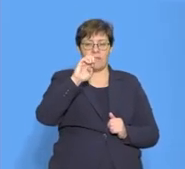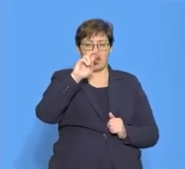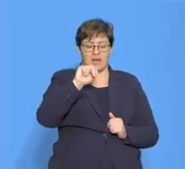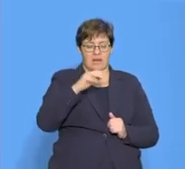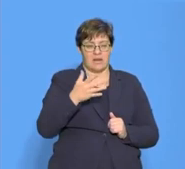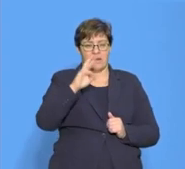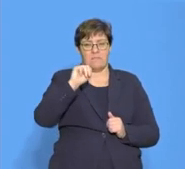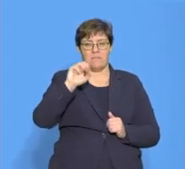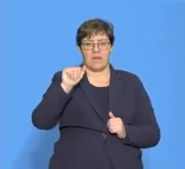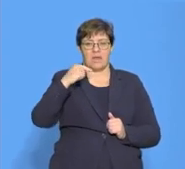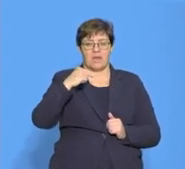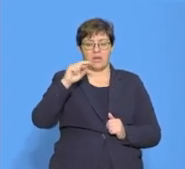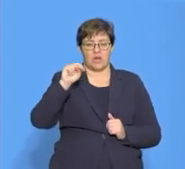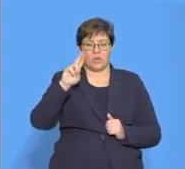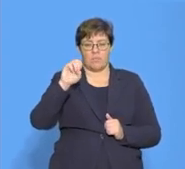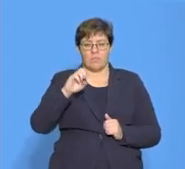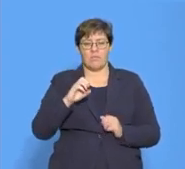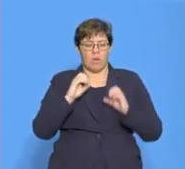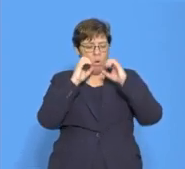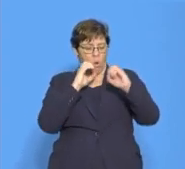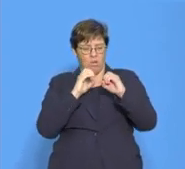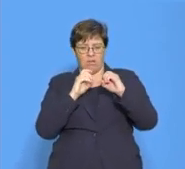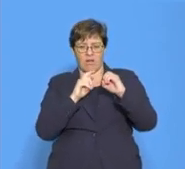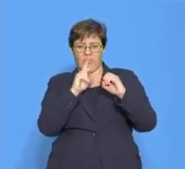hole. Sorry, so if we have a look